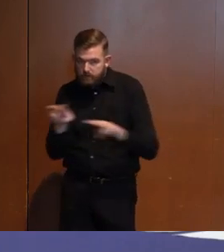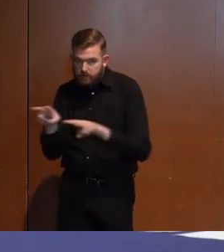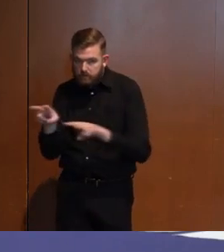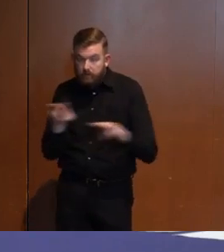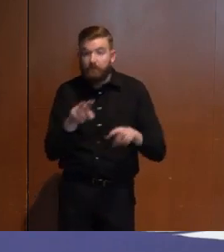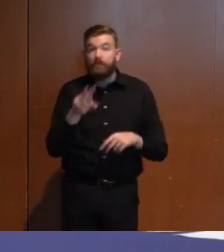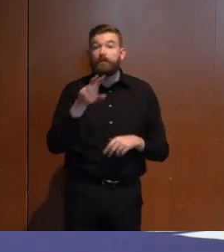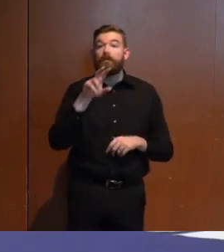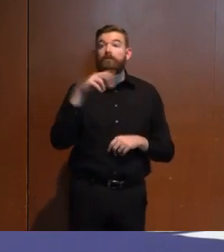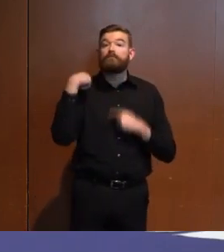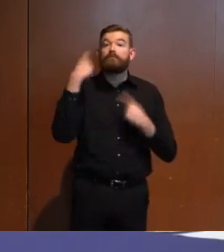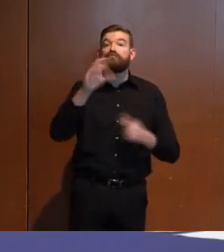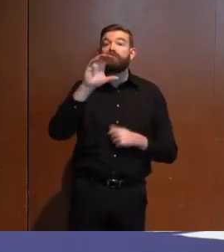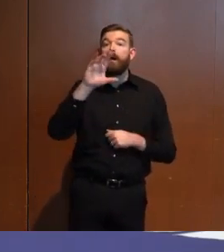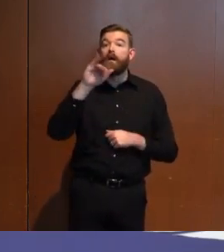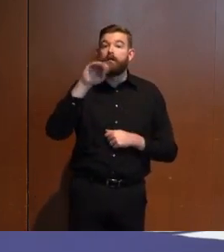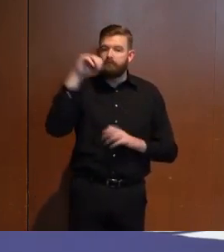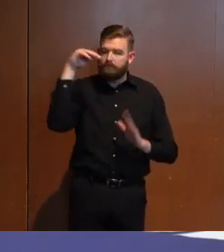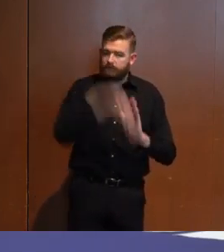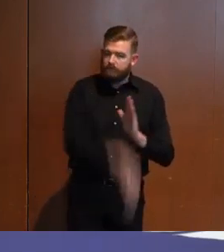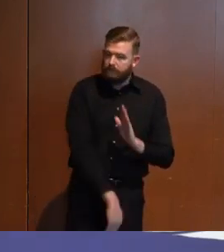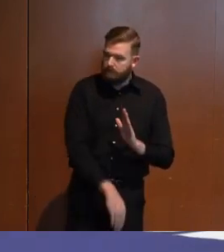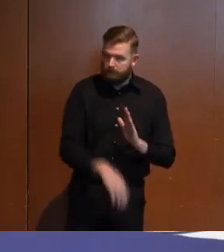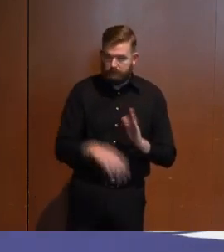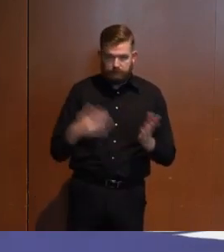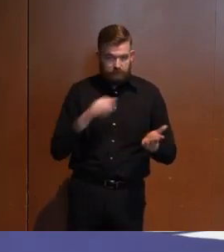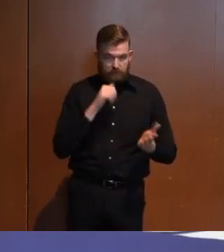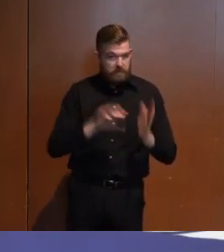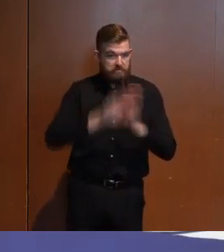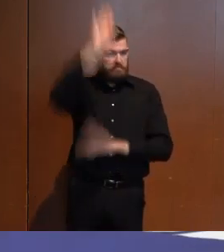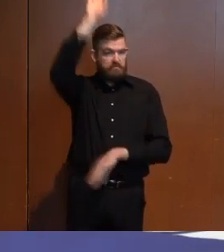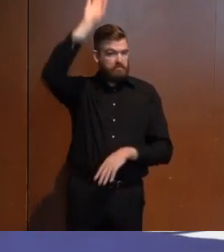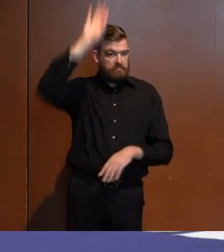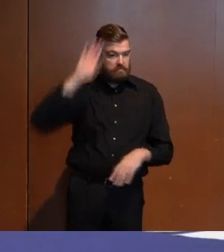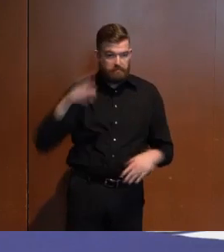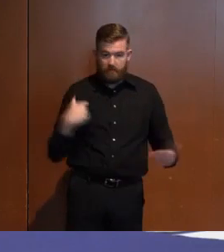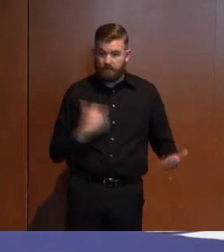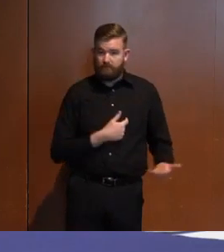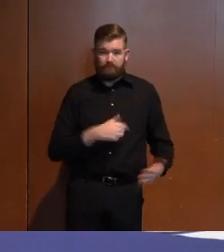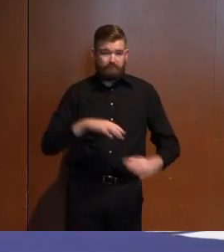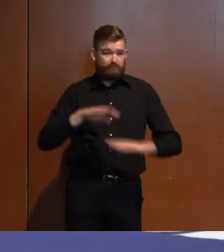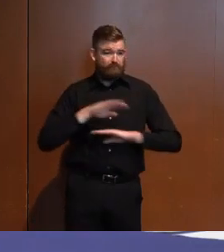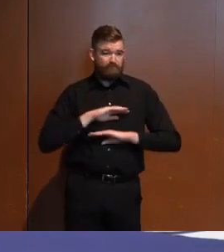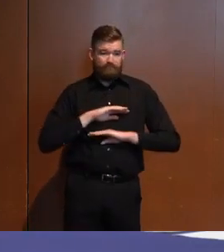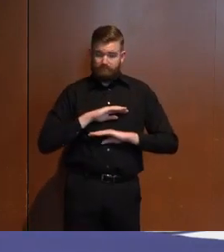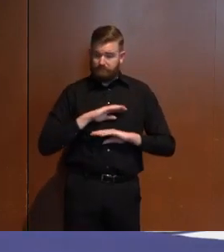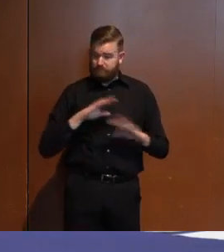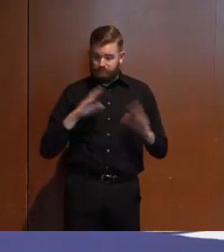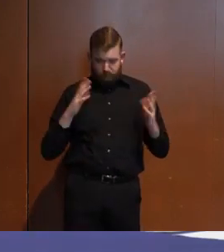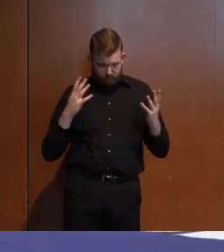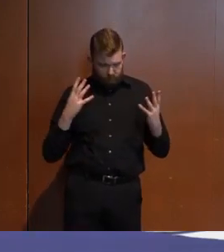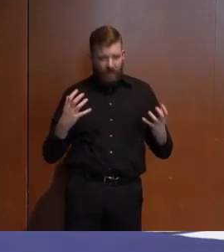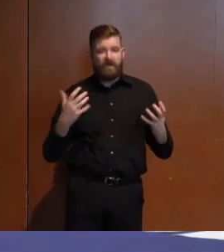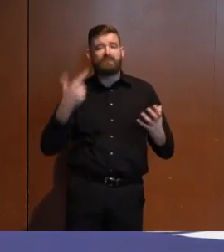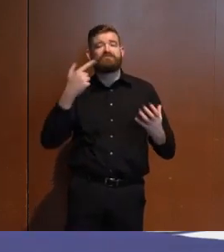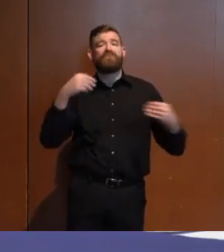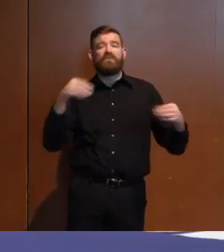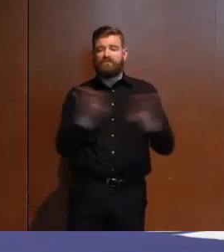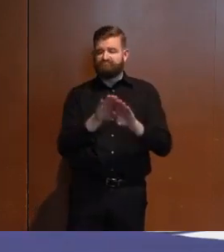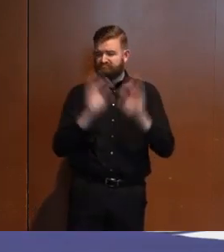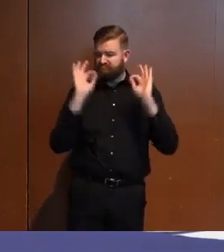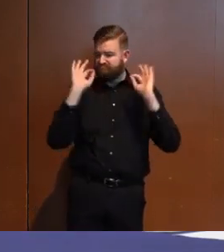we landed on that. Thank you. We'll go across and come back. Is that okay? Actually, let's start with you and we'll go the other way.